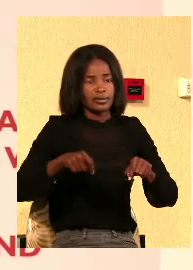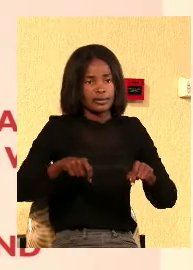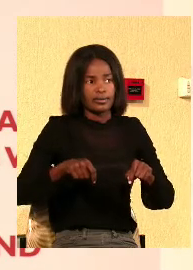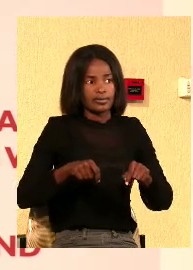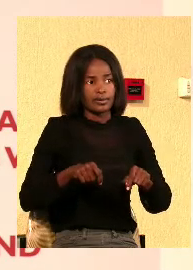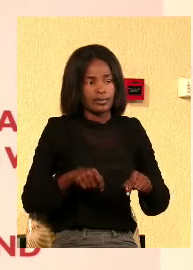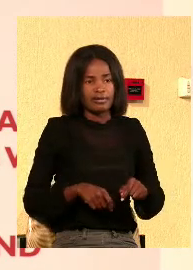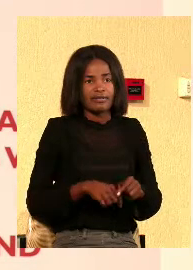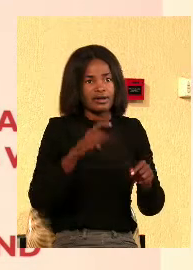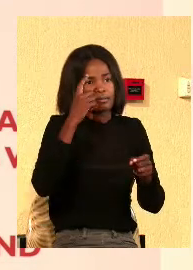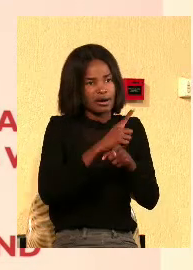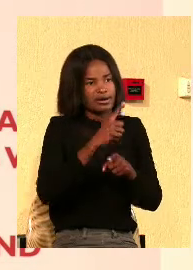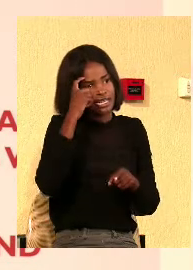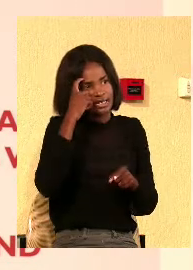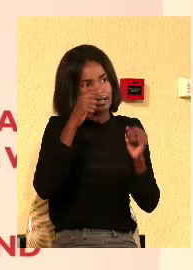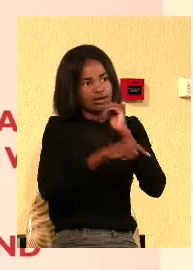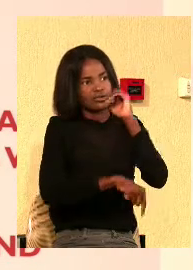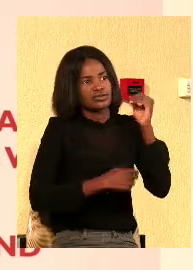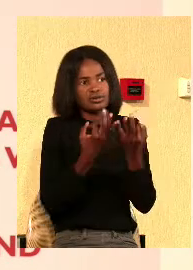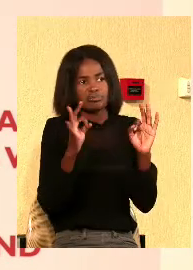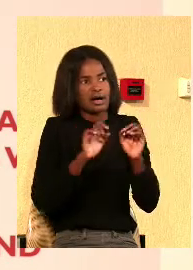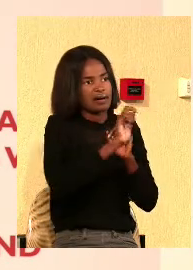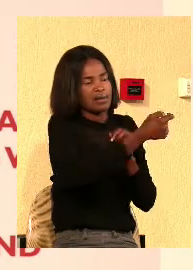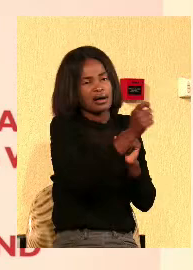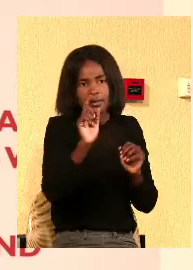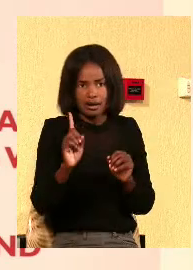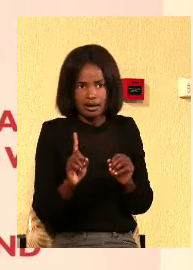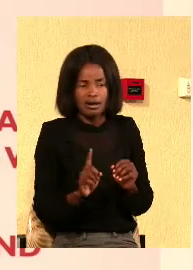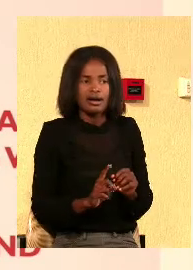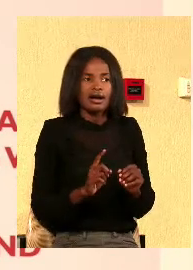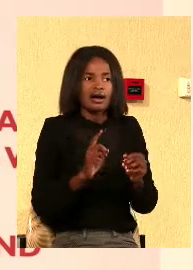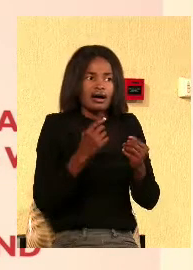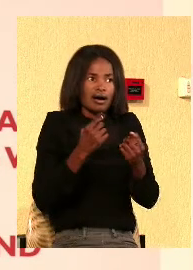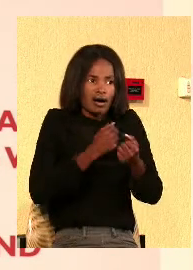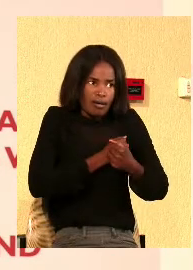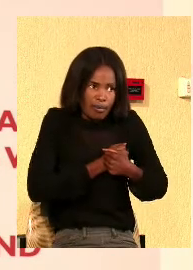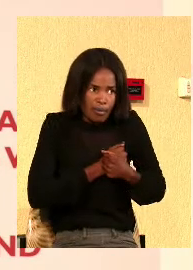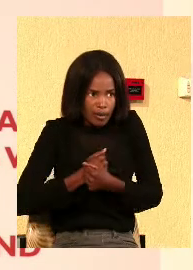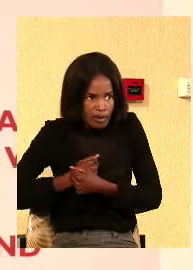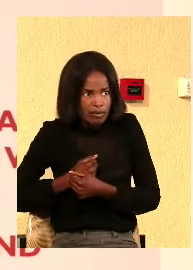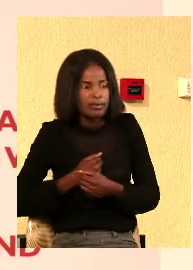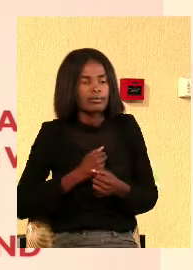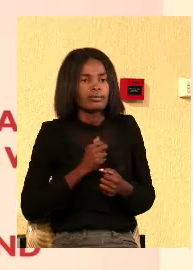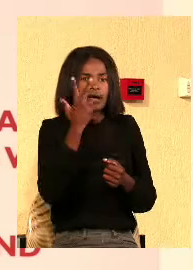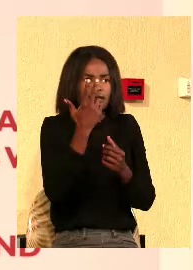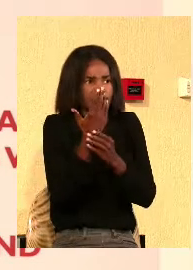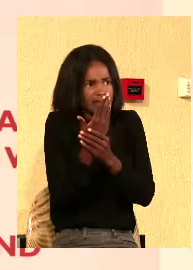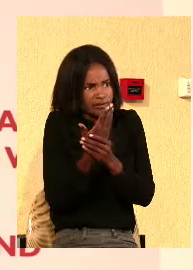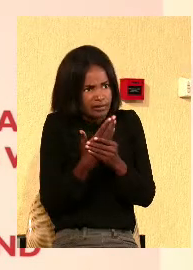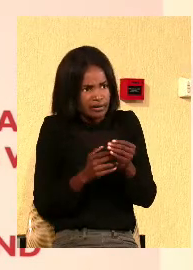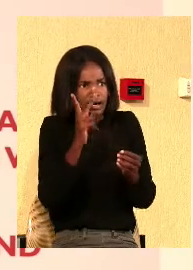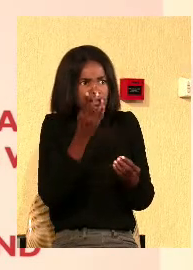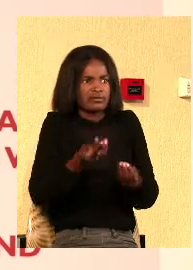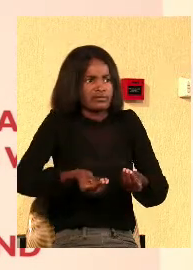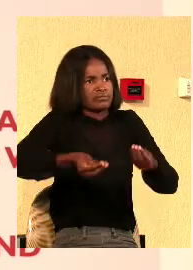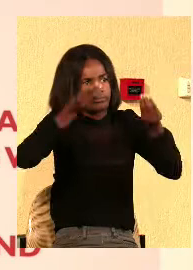up the lockdown, they still need to be somehow protected because they remain vulnerable. And that goes with people